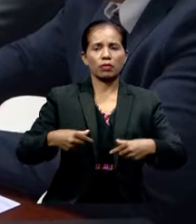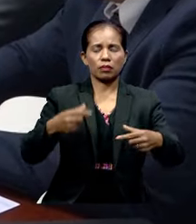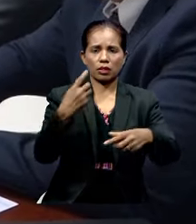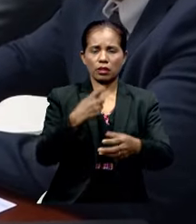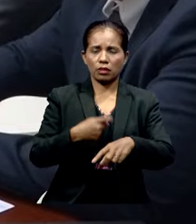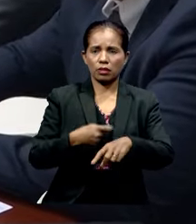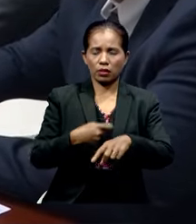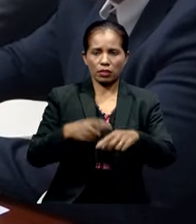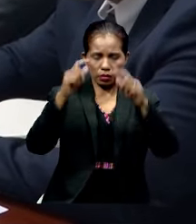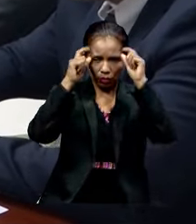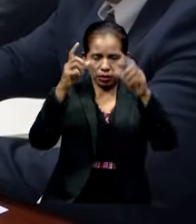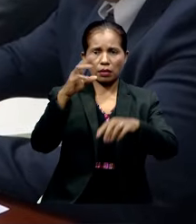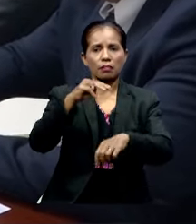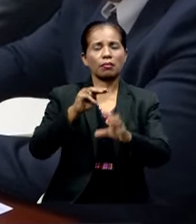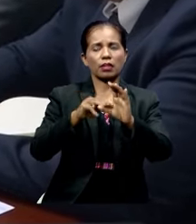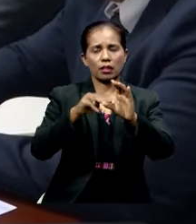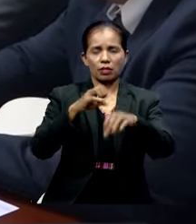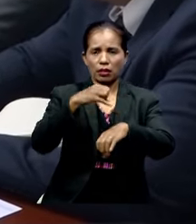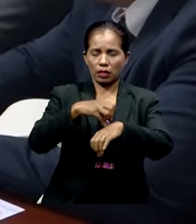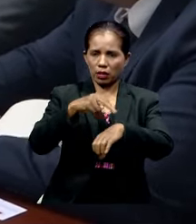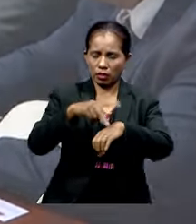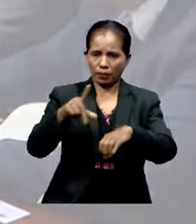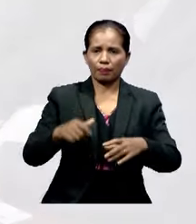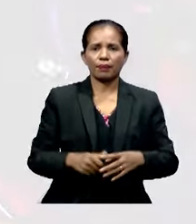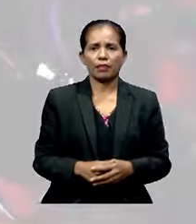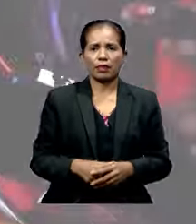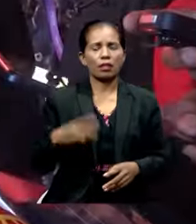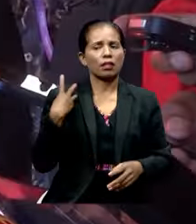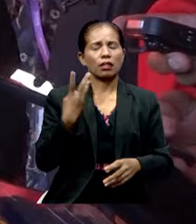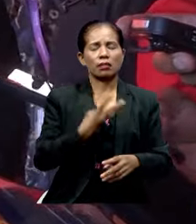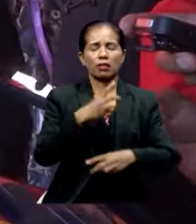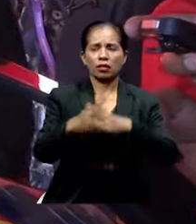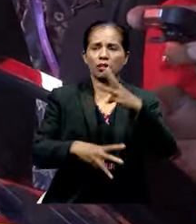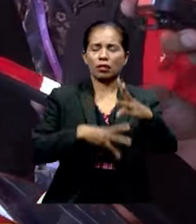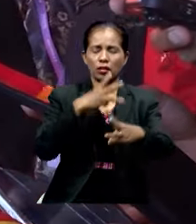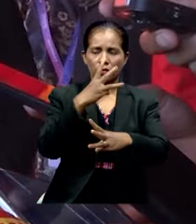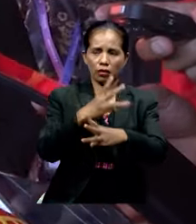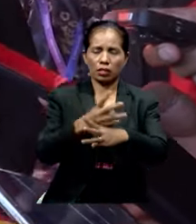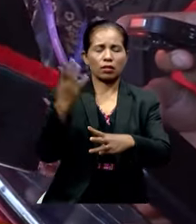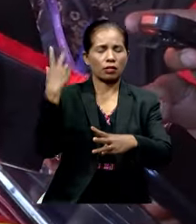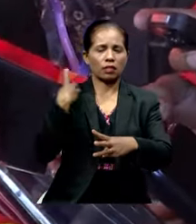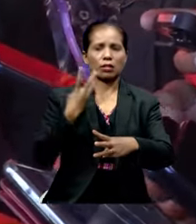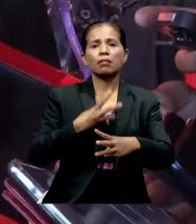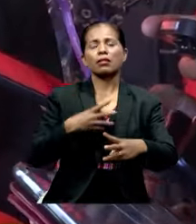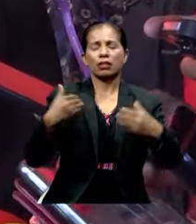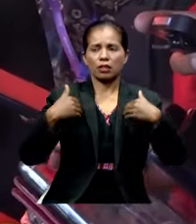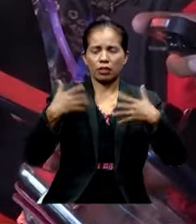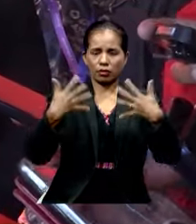investment e mercado internacional. Because of the war in Ukraine last year, we lost